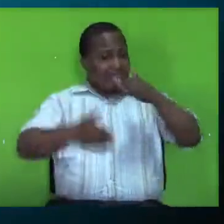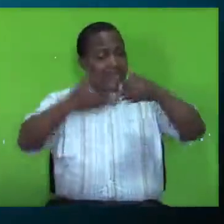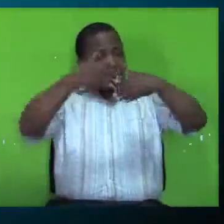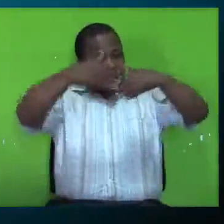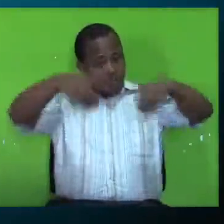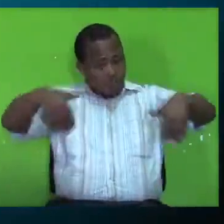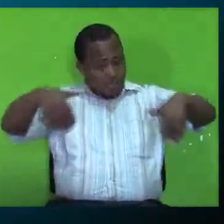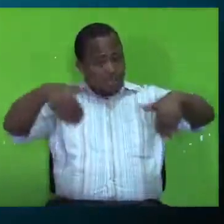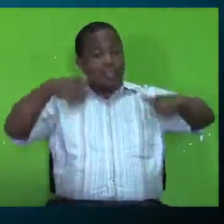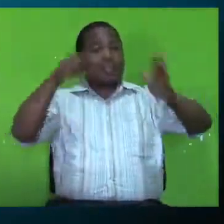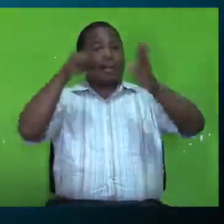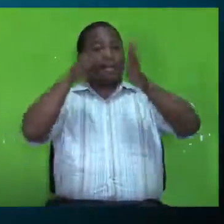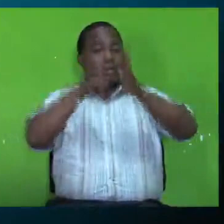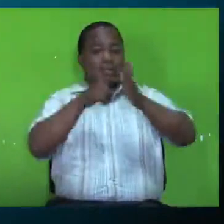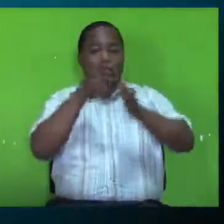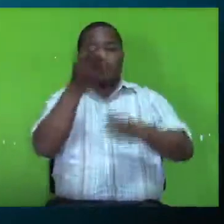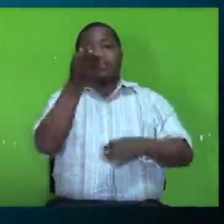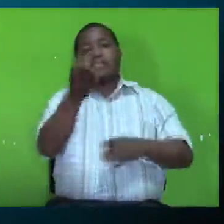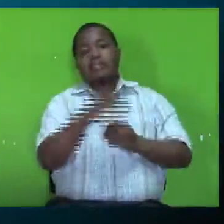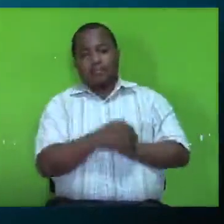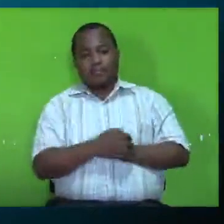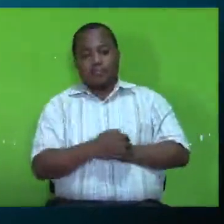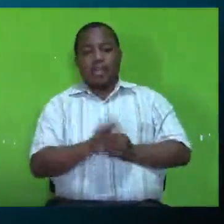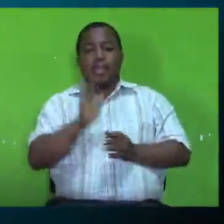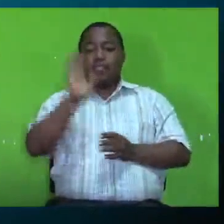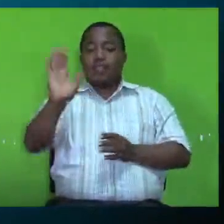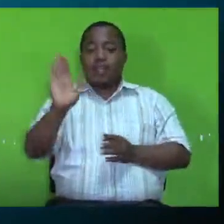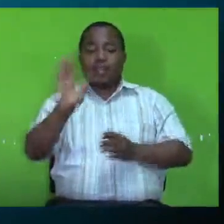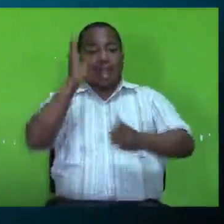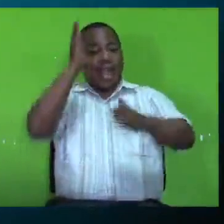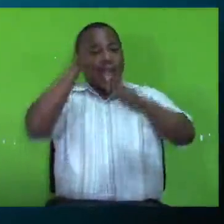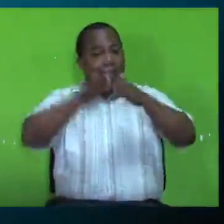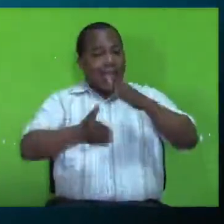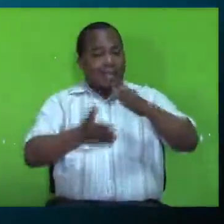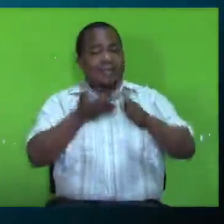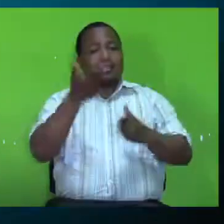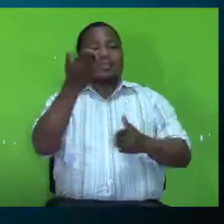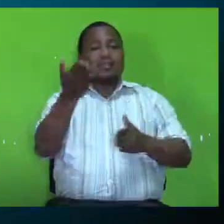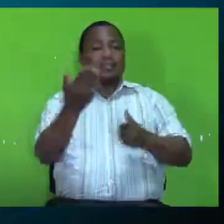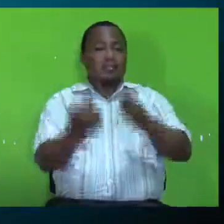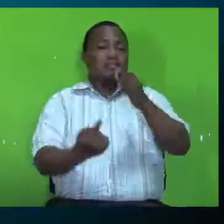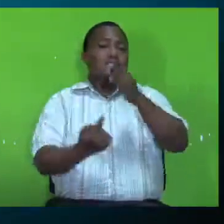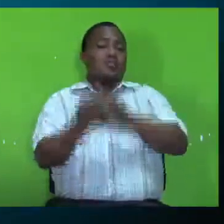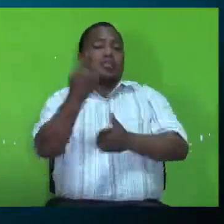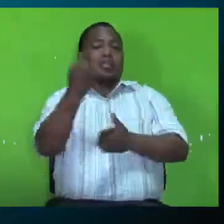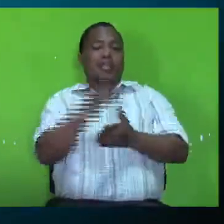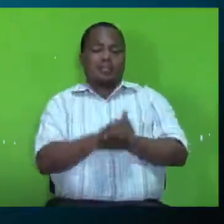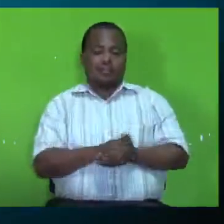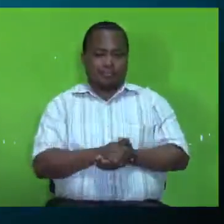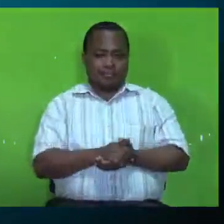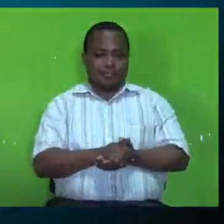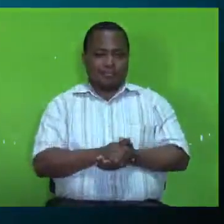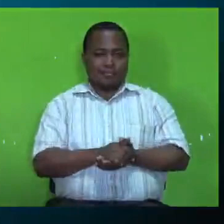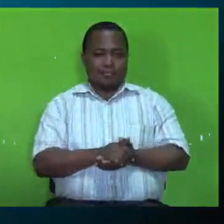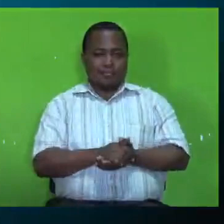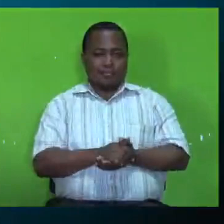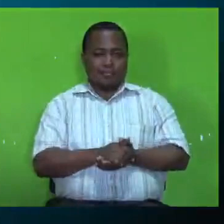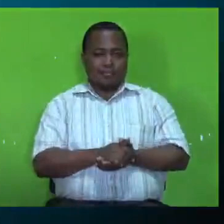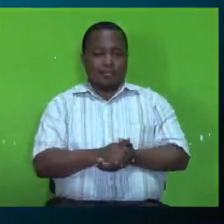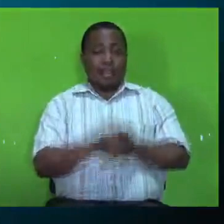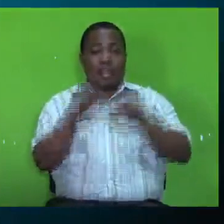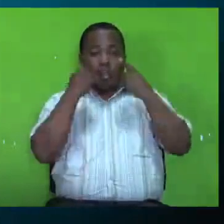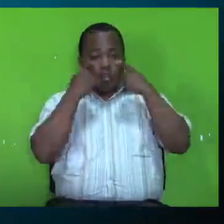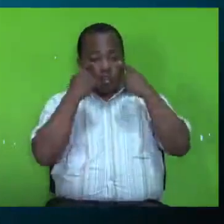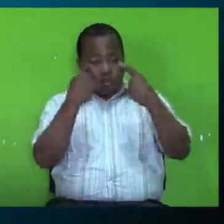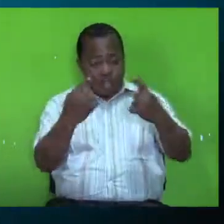a pointed end, and their ending wall are perforated, my dears.